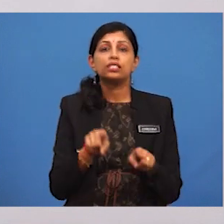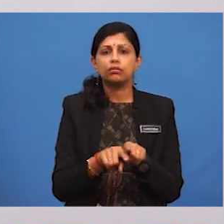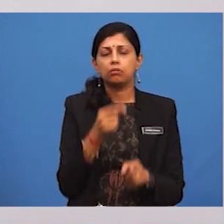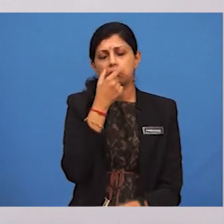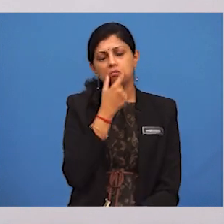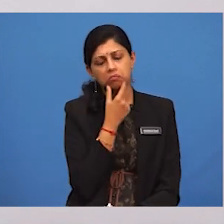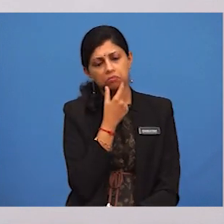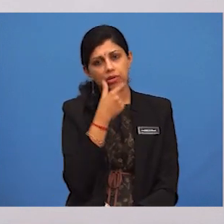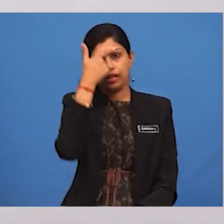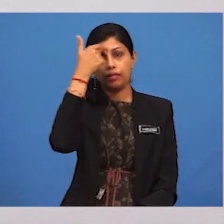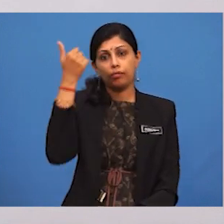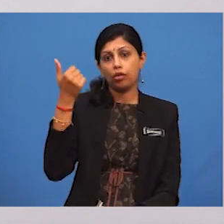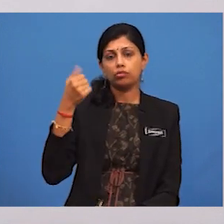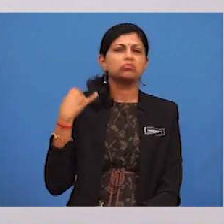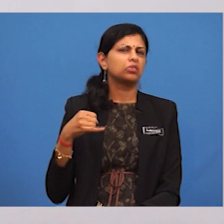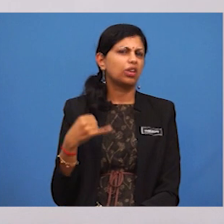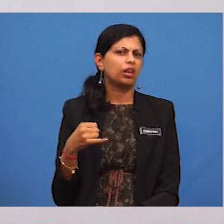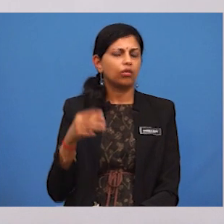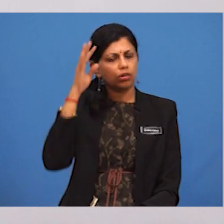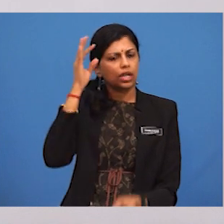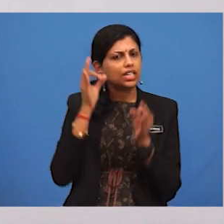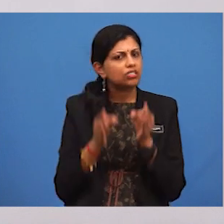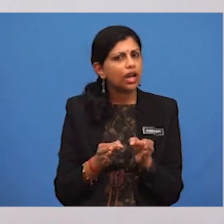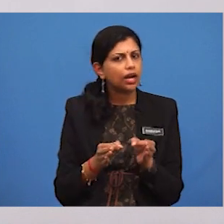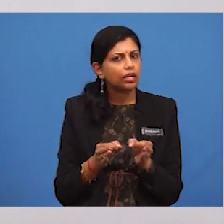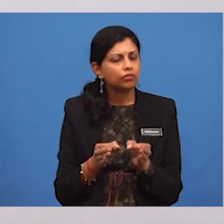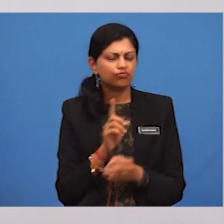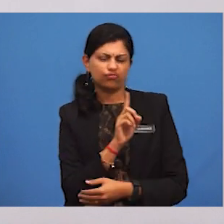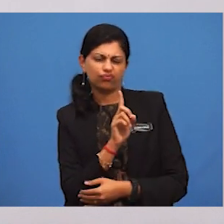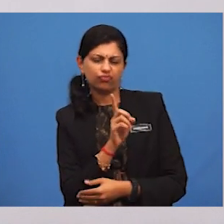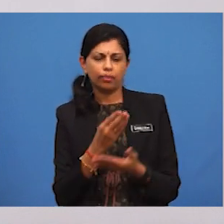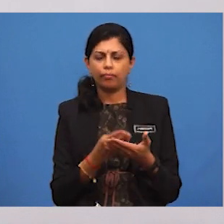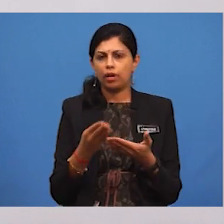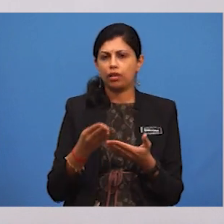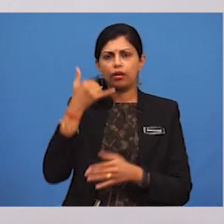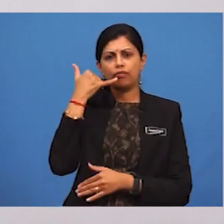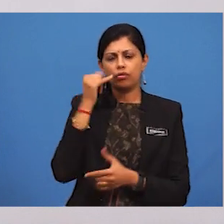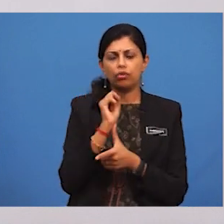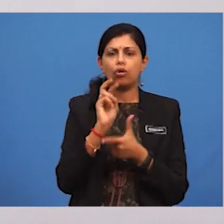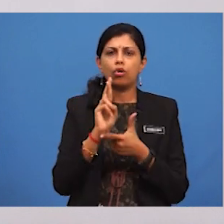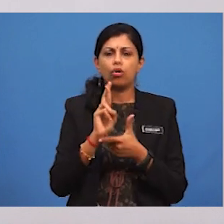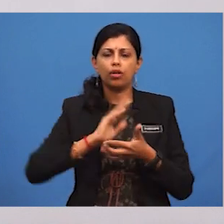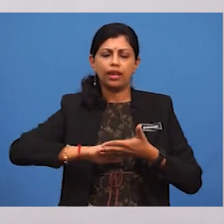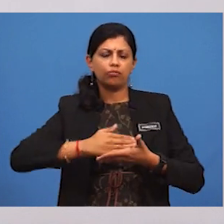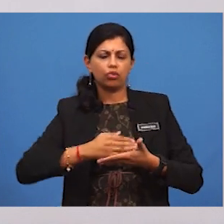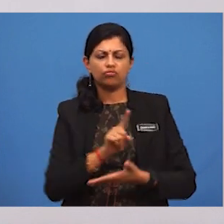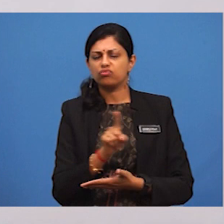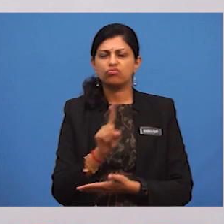sad because she cannot decide whether to purchase a mobile phone or a